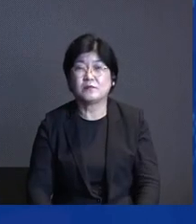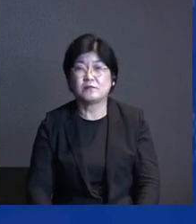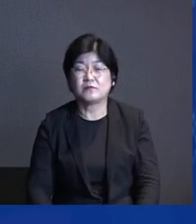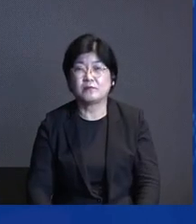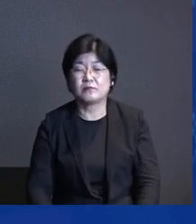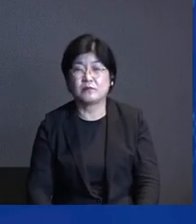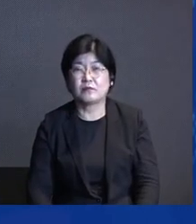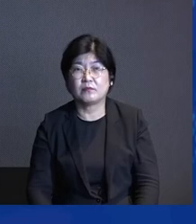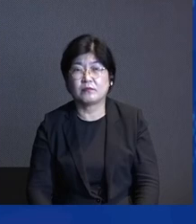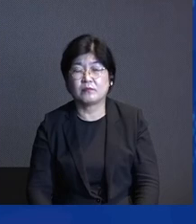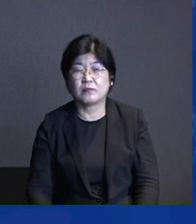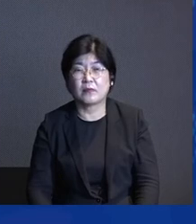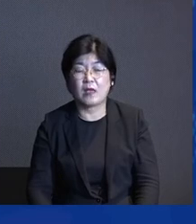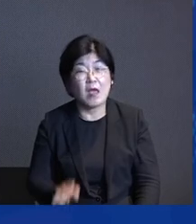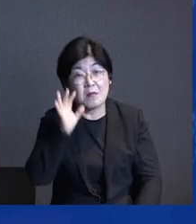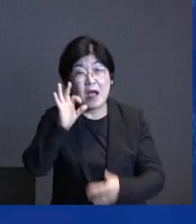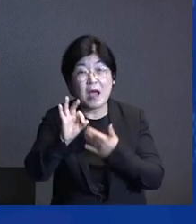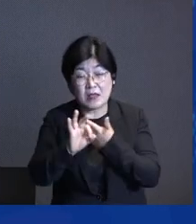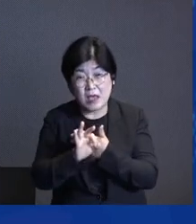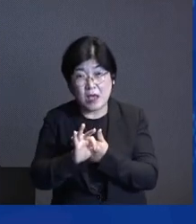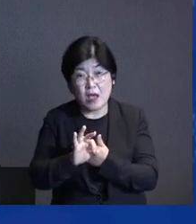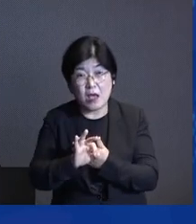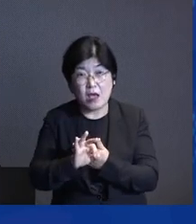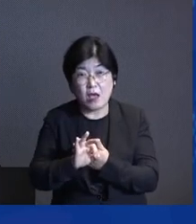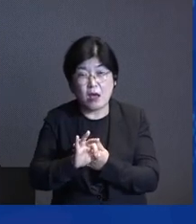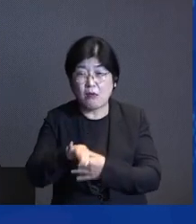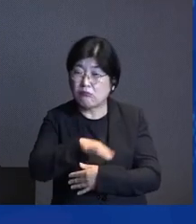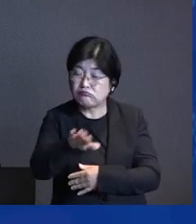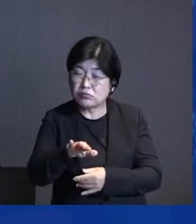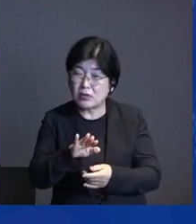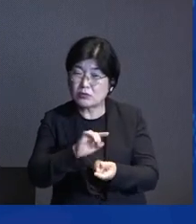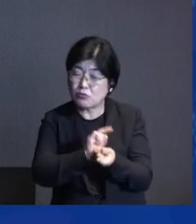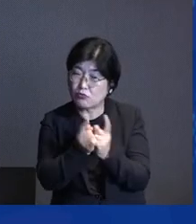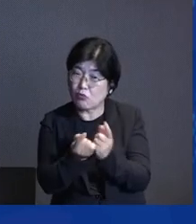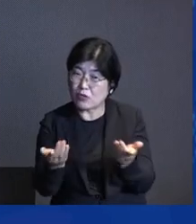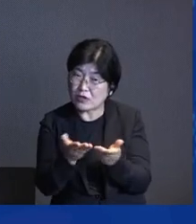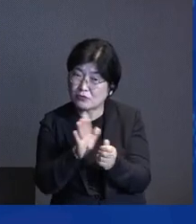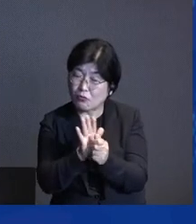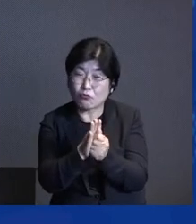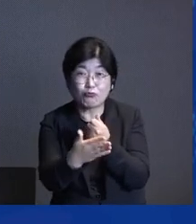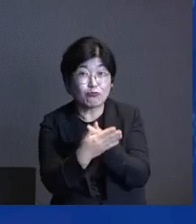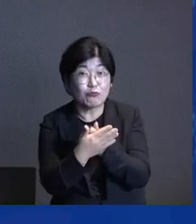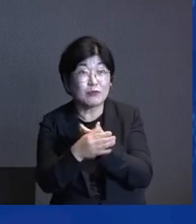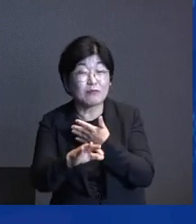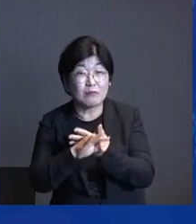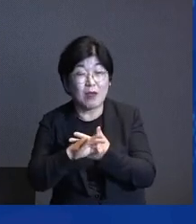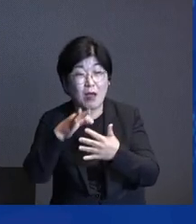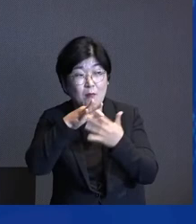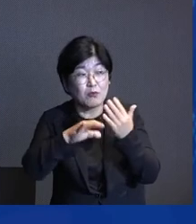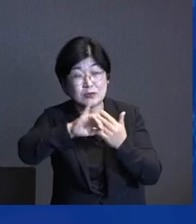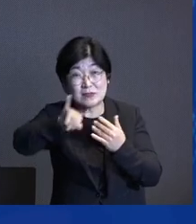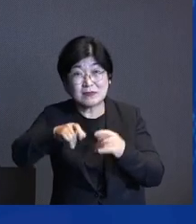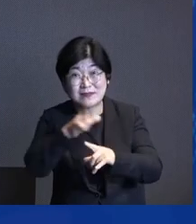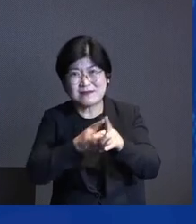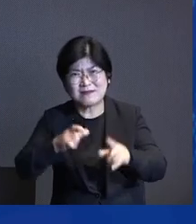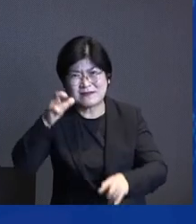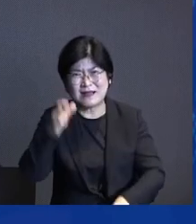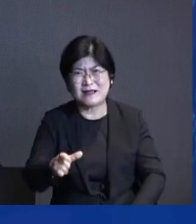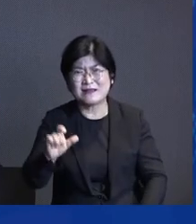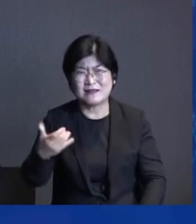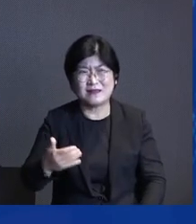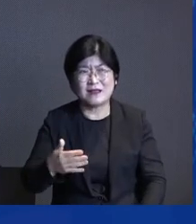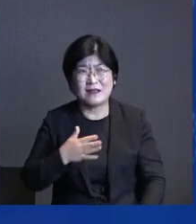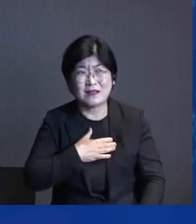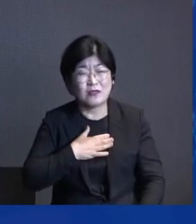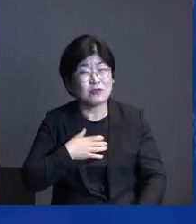if we're working together, you can see that from our project, Strong Program in Thailand, we work closely together with